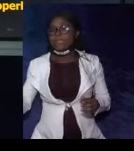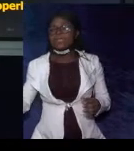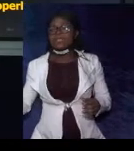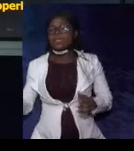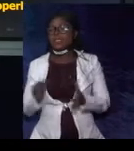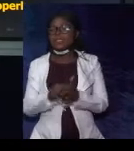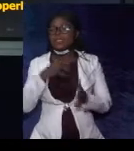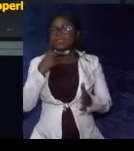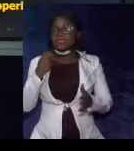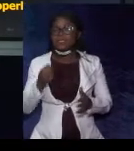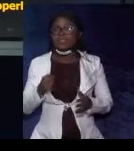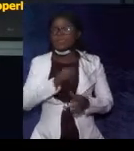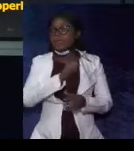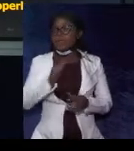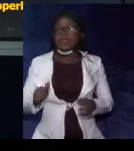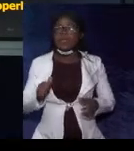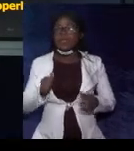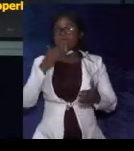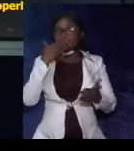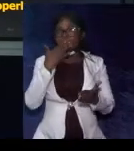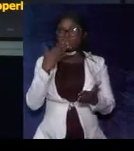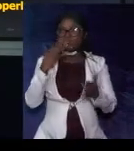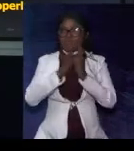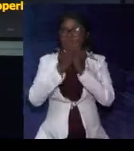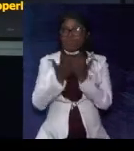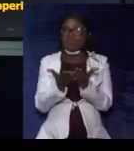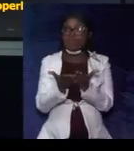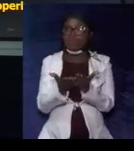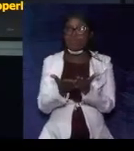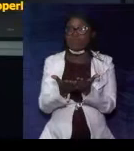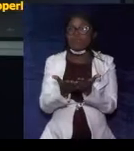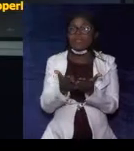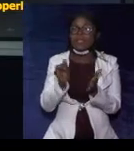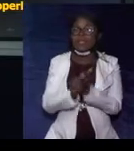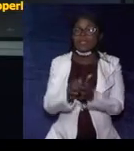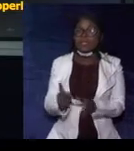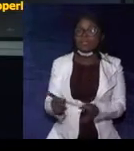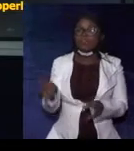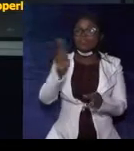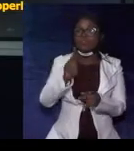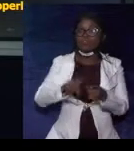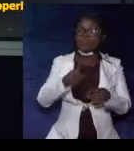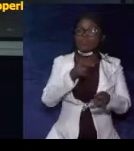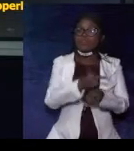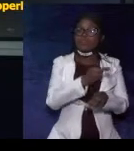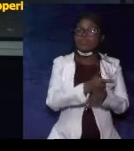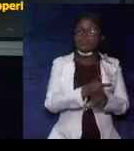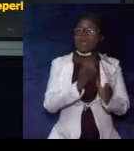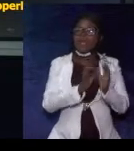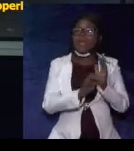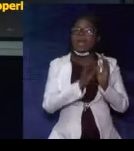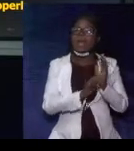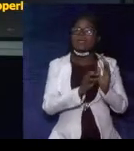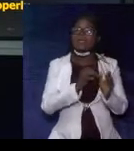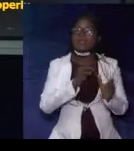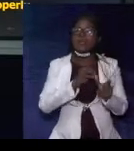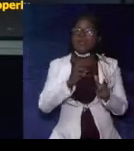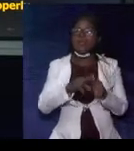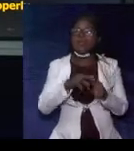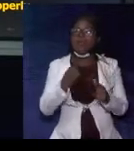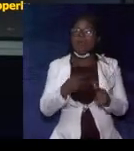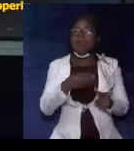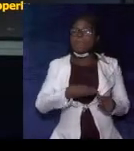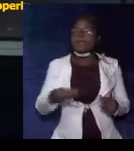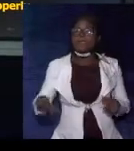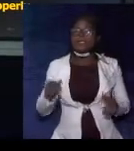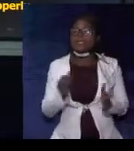materials regarding the farm operations. A book used to keep account of different activities, events,